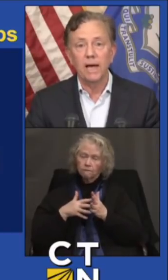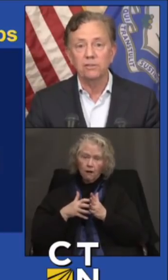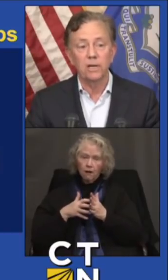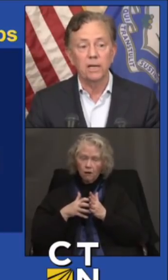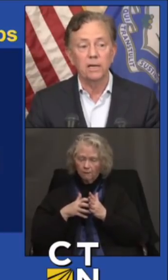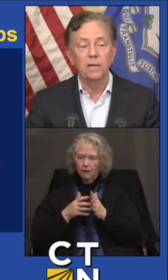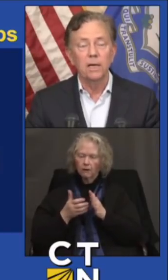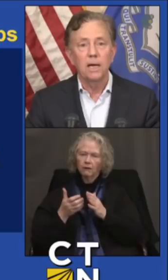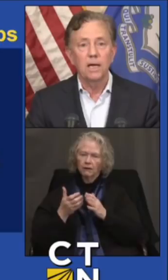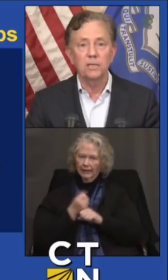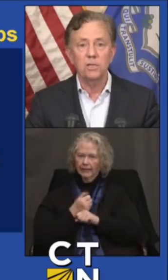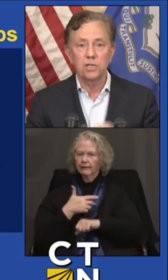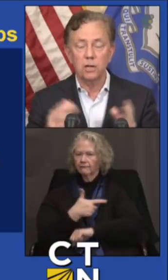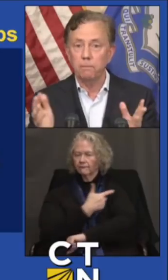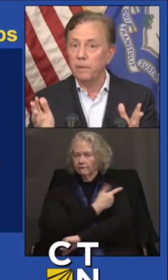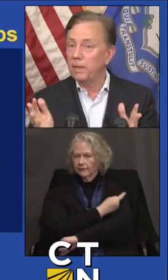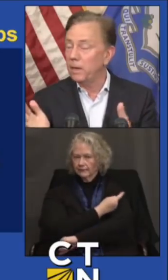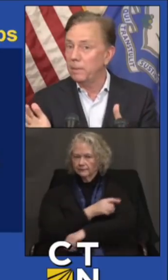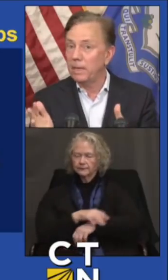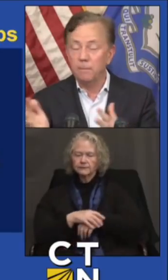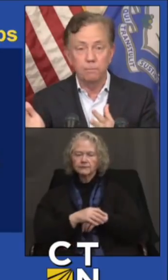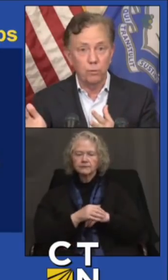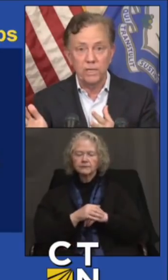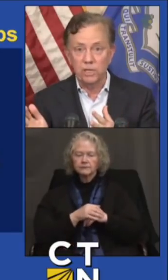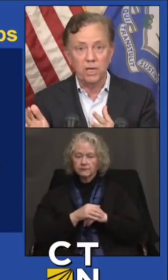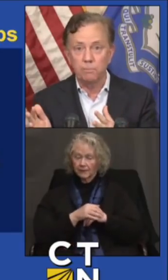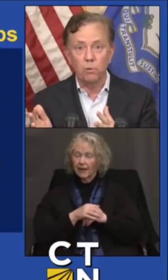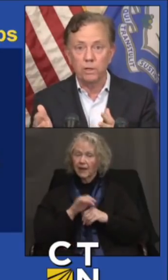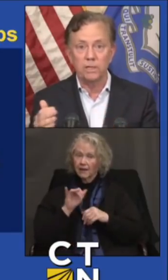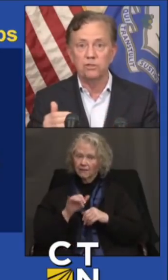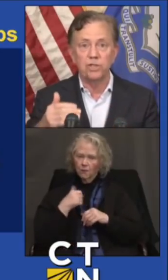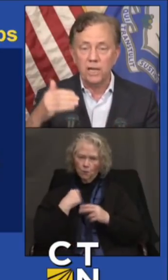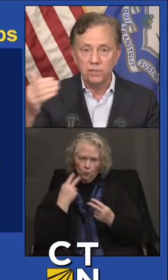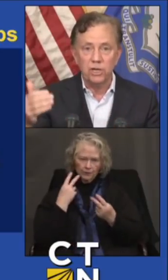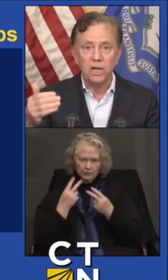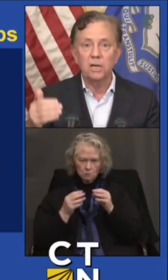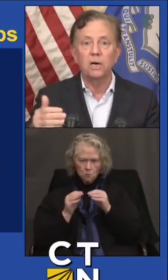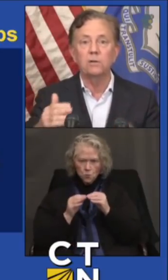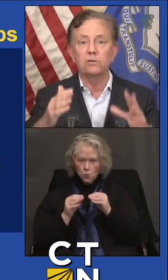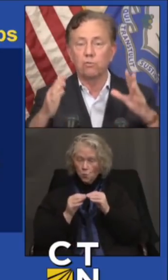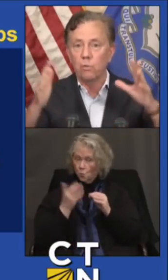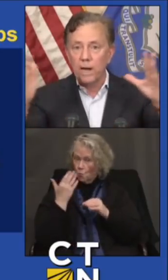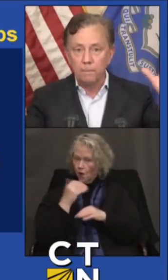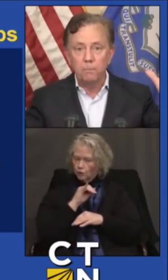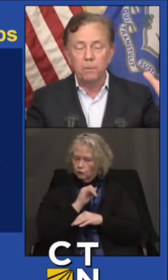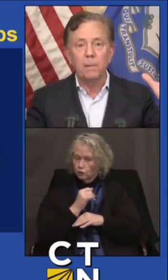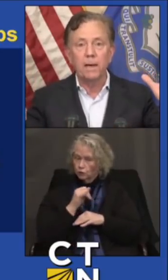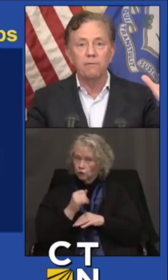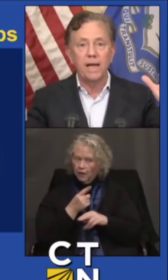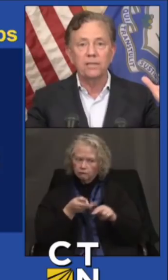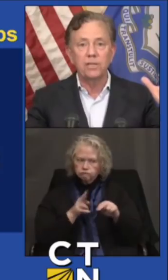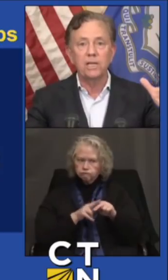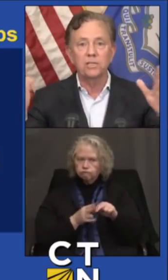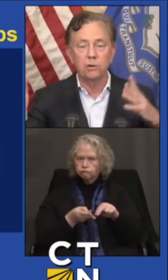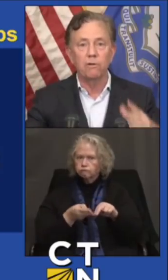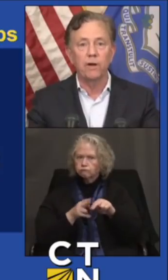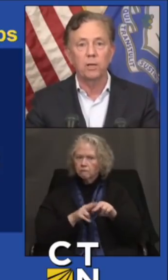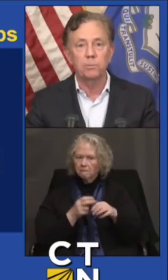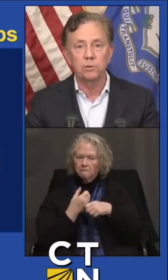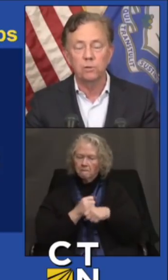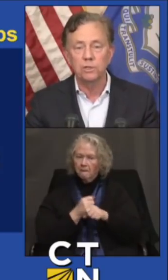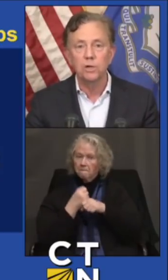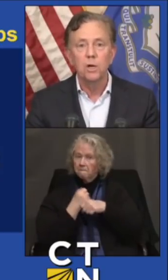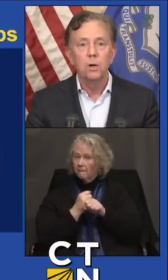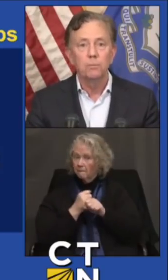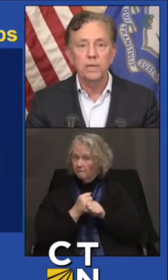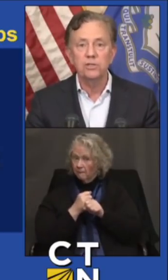get vaccinated. And this is going to be becoming increasingly important as J&J and others ramp up the amount of vaccines that are available